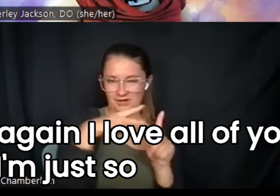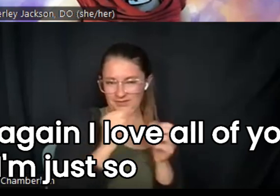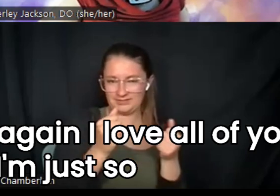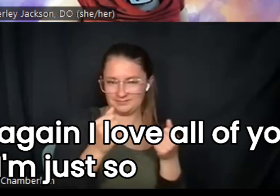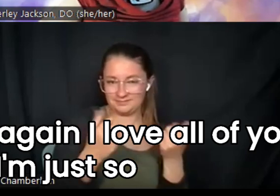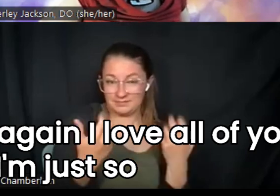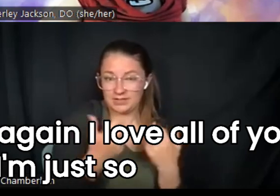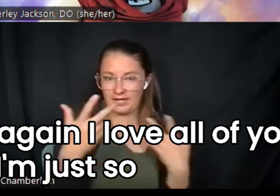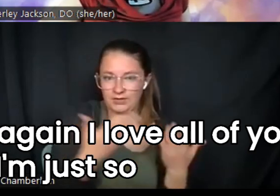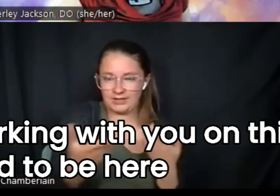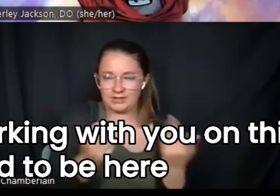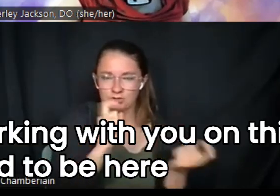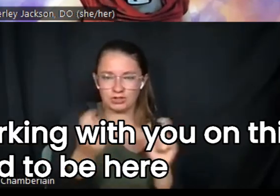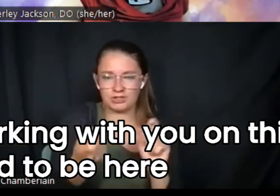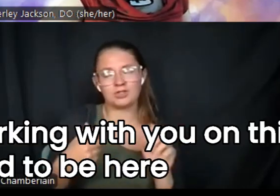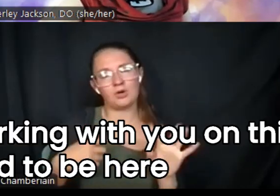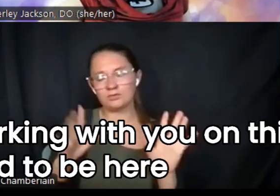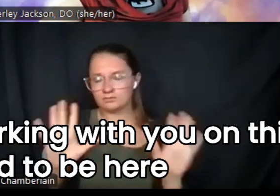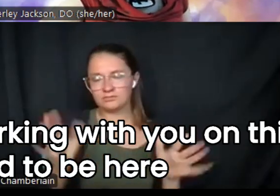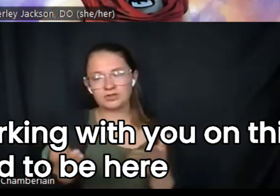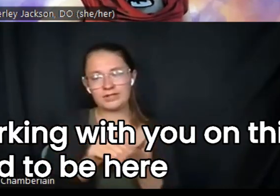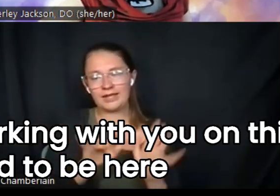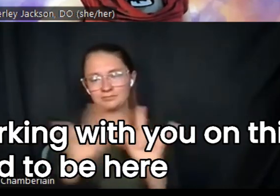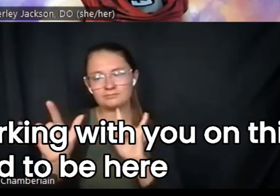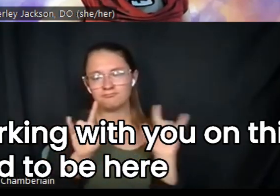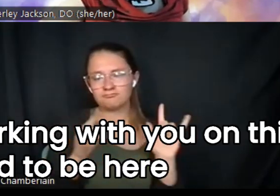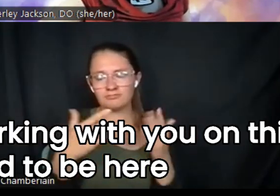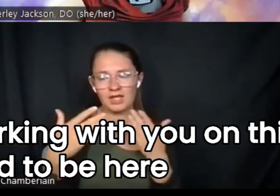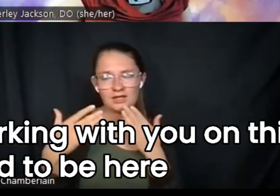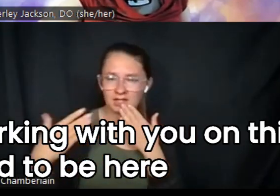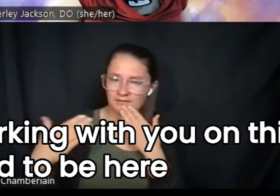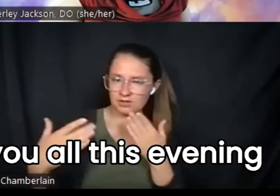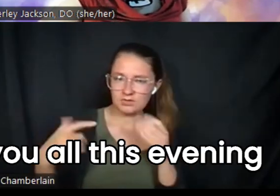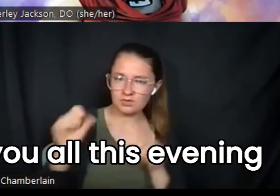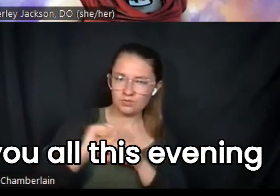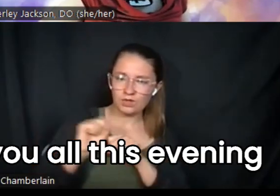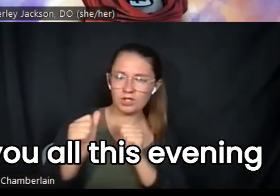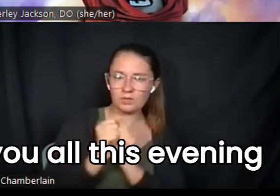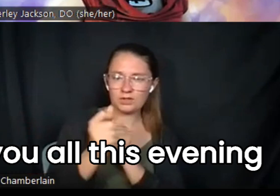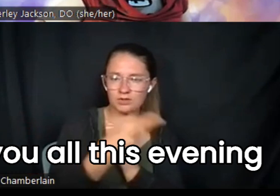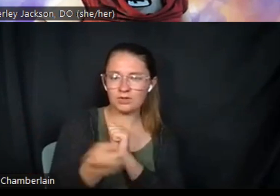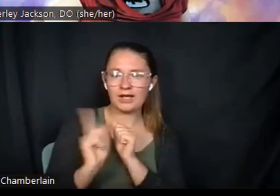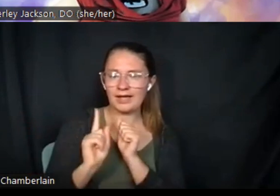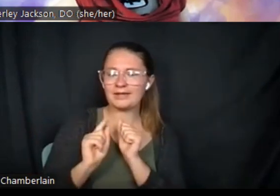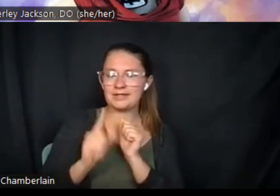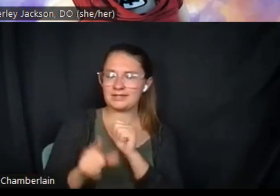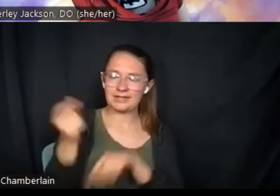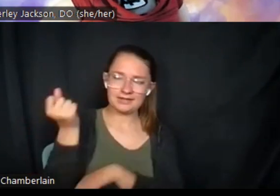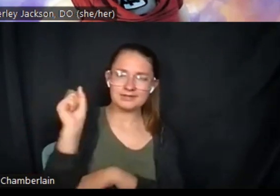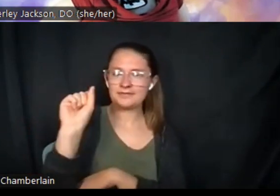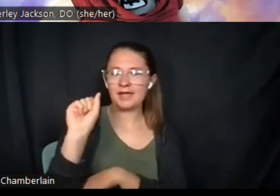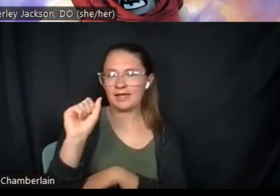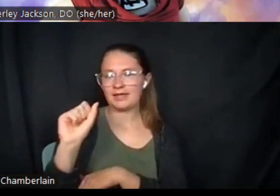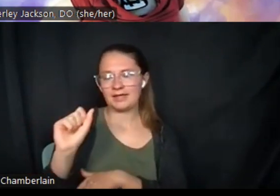love all of you, and I'm just so grateful to be working with you on this fight and to be here with you all this evening.